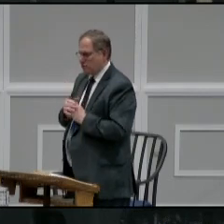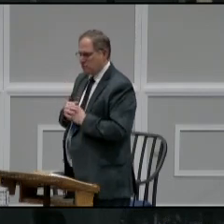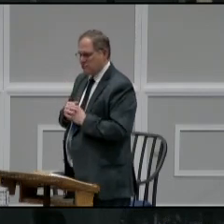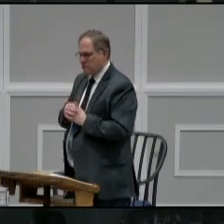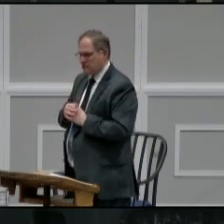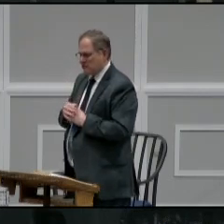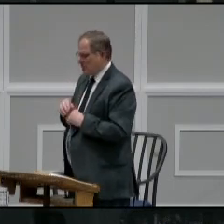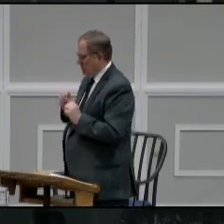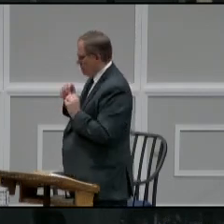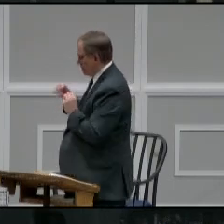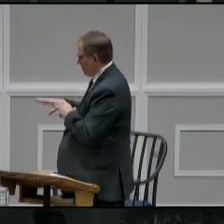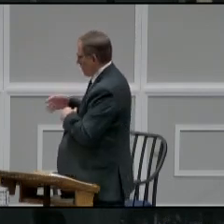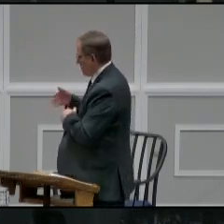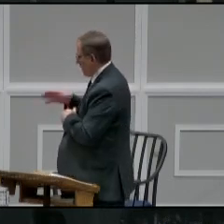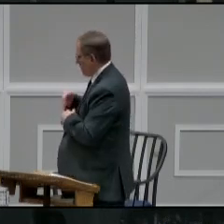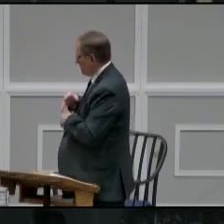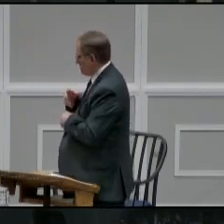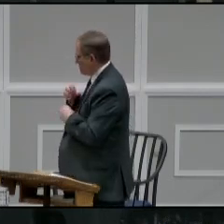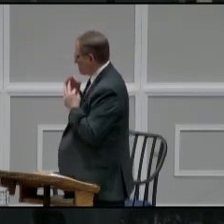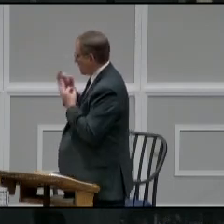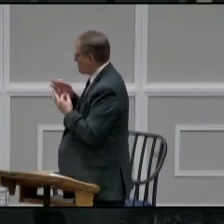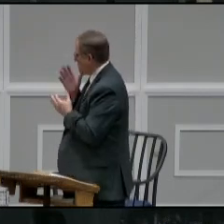I'd rather serve my own lusts.